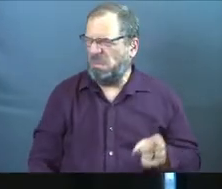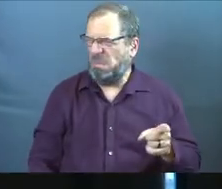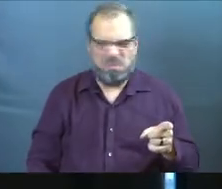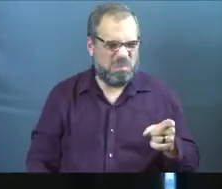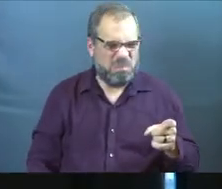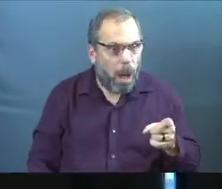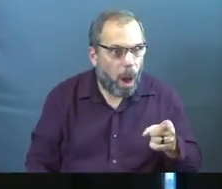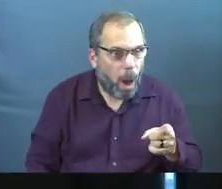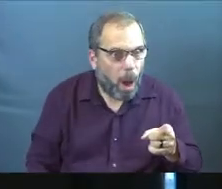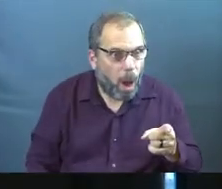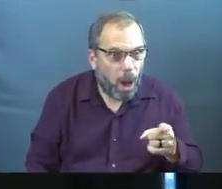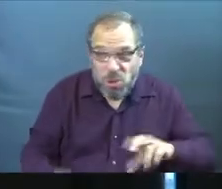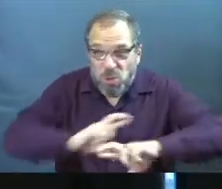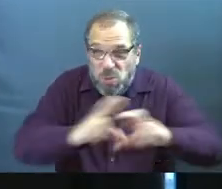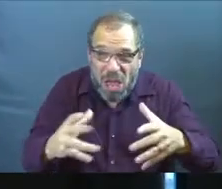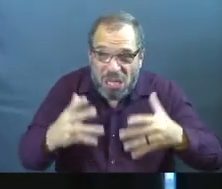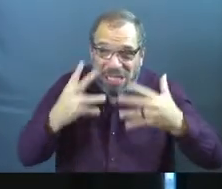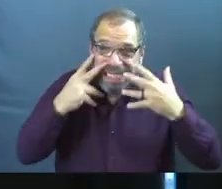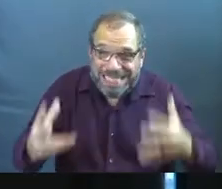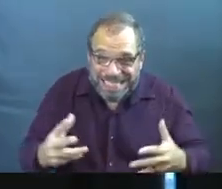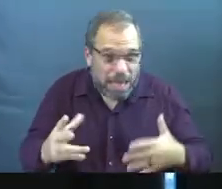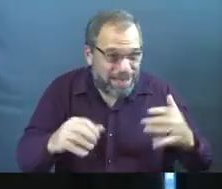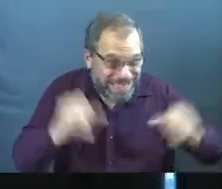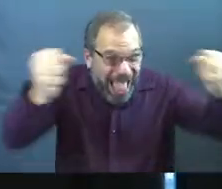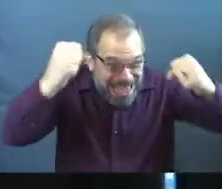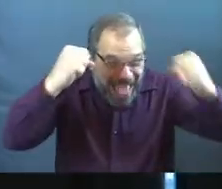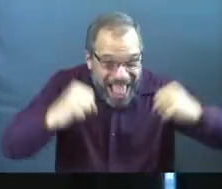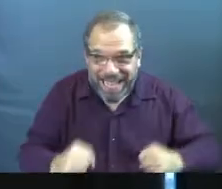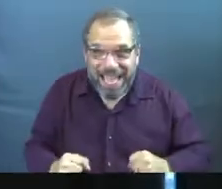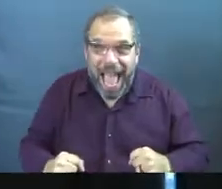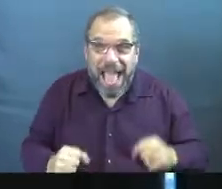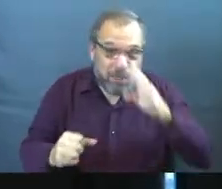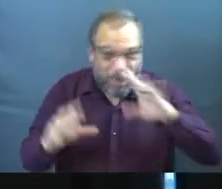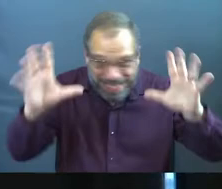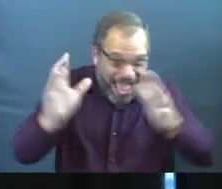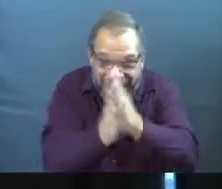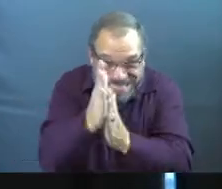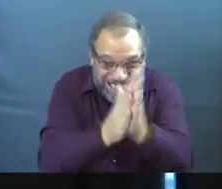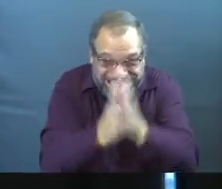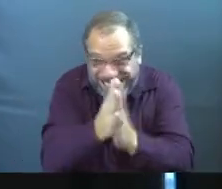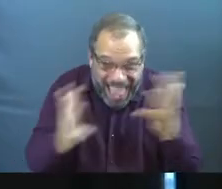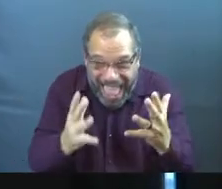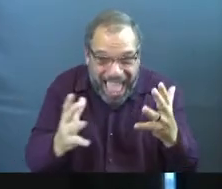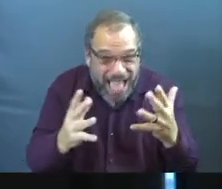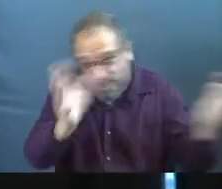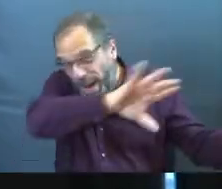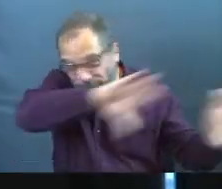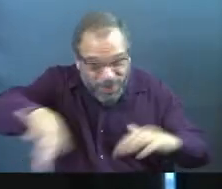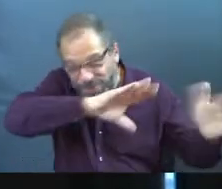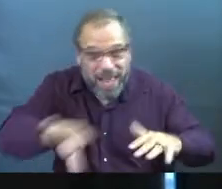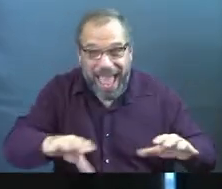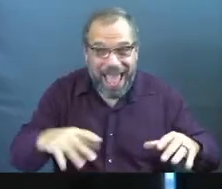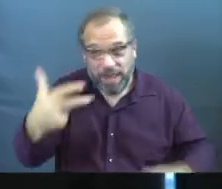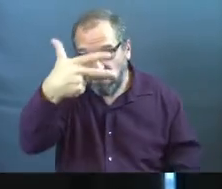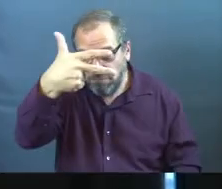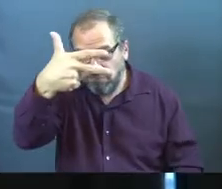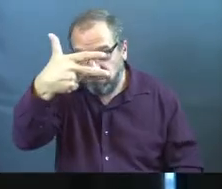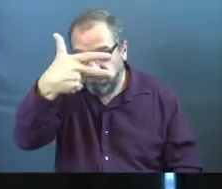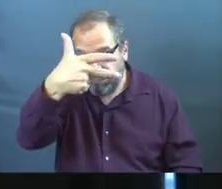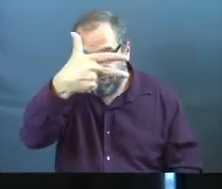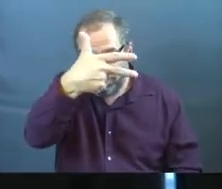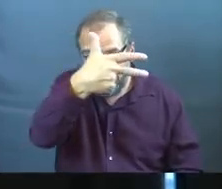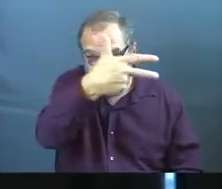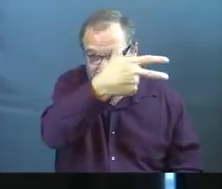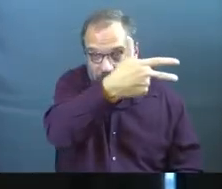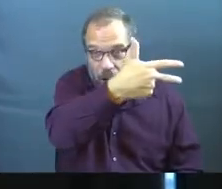And at the end, they're like, are you ready to see? And you're like watching, you're like, yes! You know what I mean? Like, you're like, I can't wait! Move it! And they do, and you're like, this is crazy,